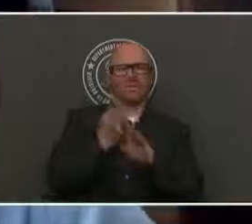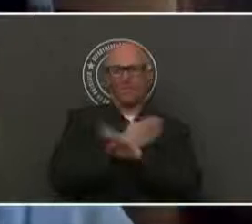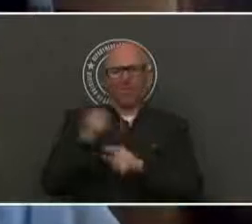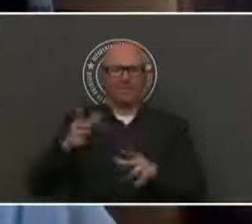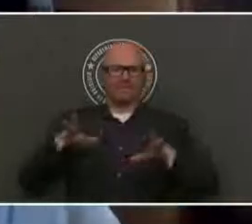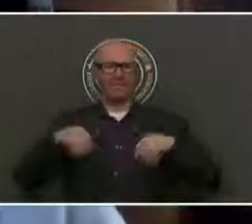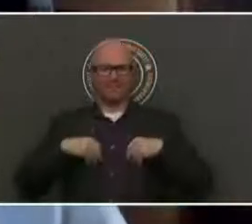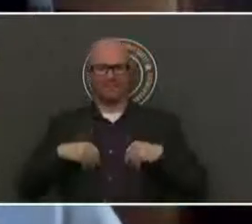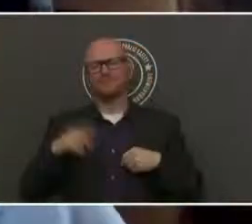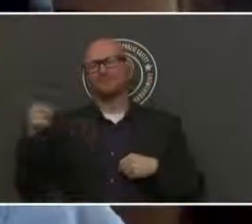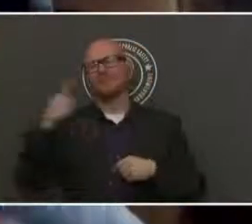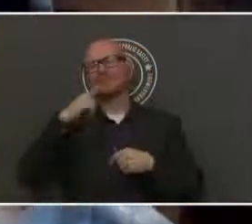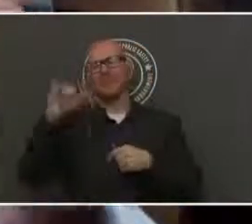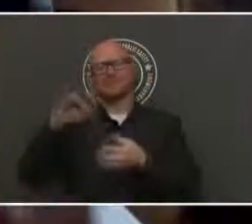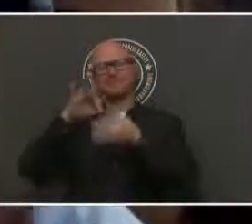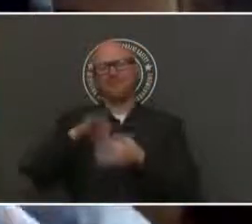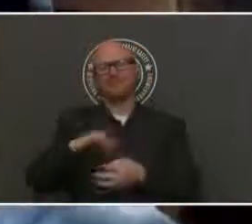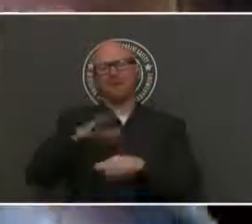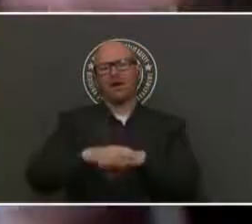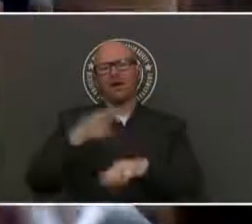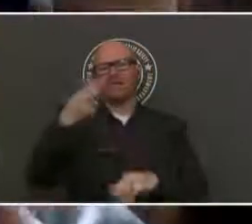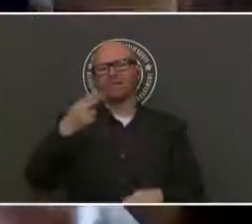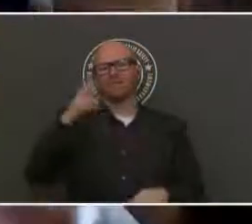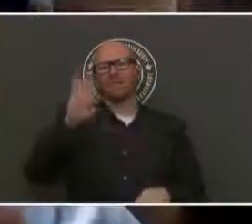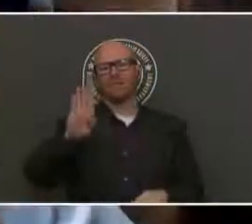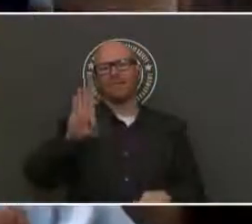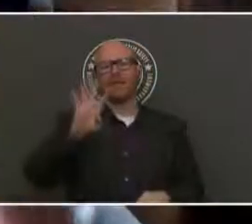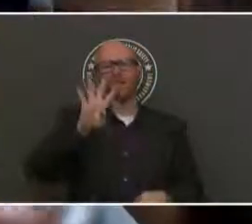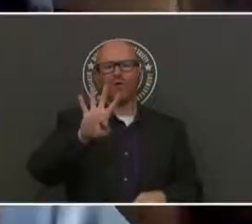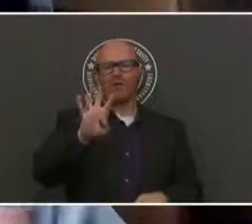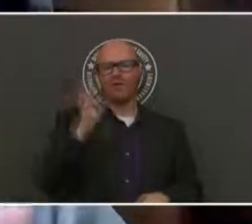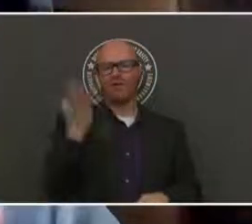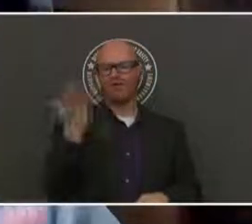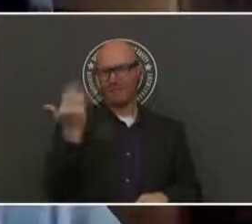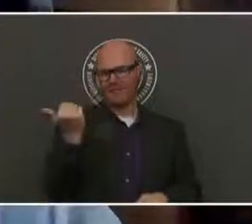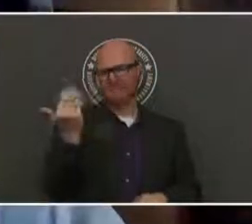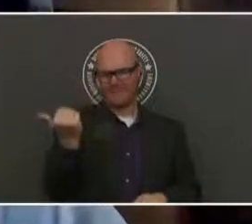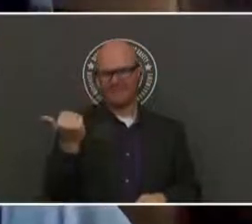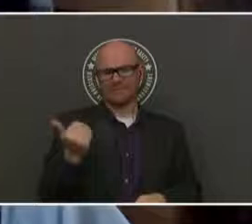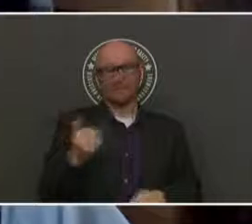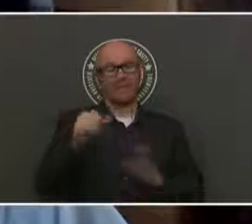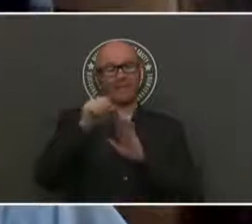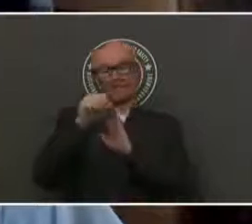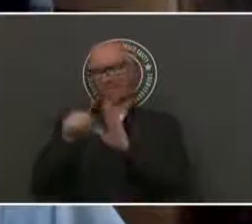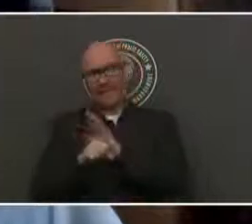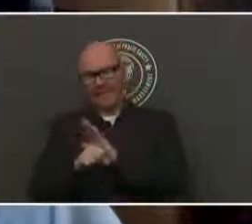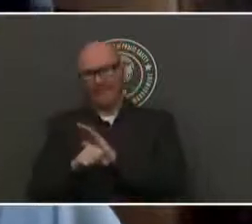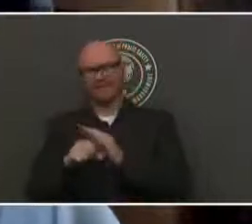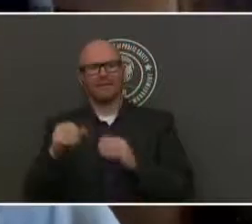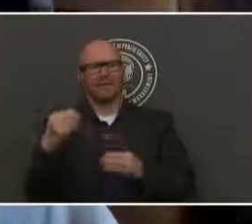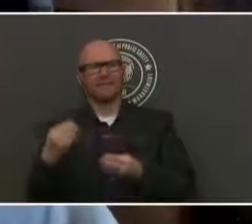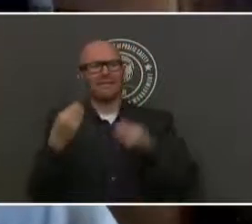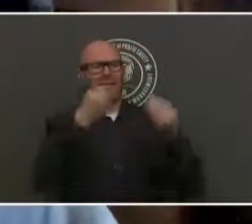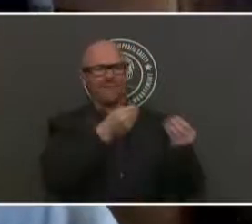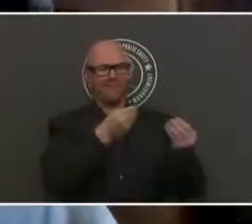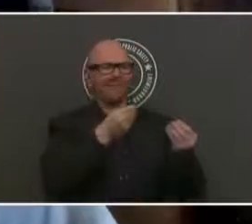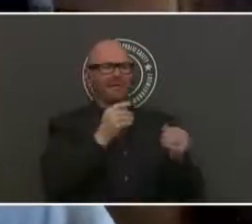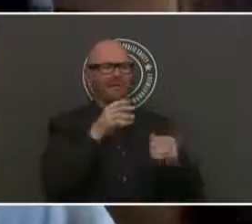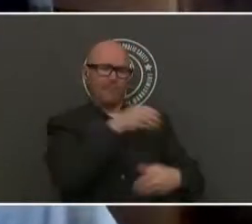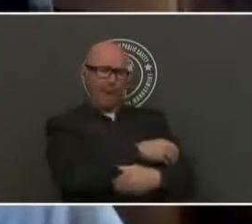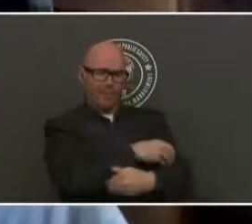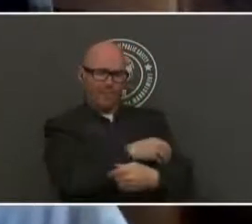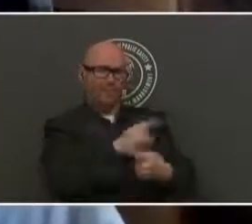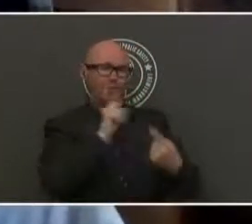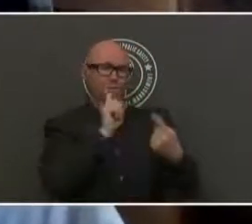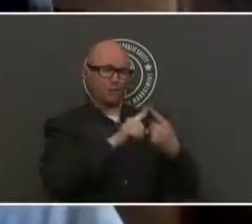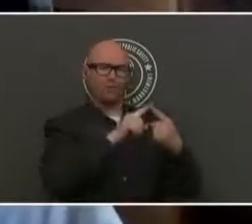And they say it's based on HB 415, where the state basically gave the power to review executive orders from the